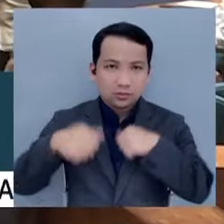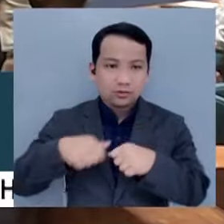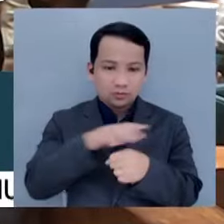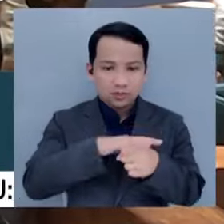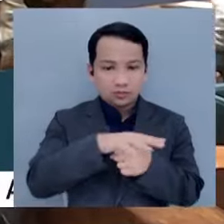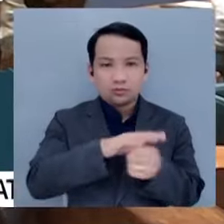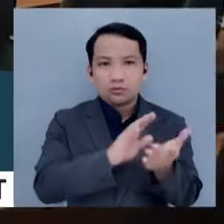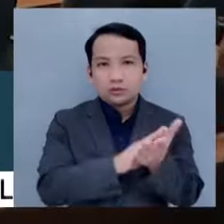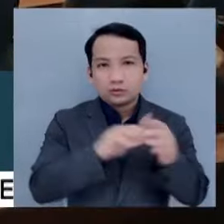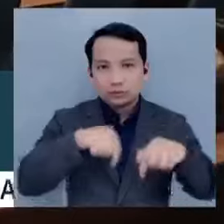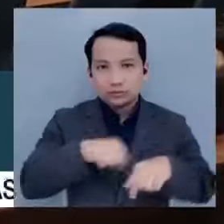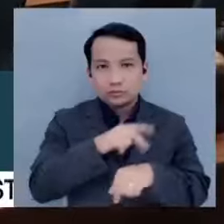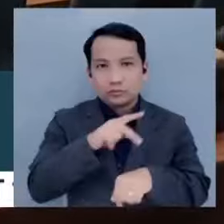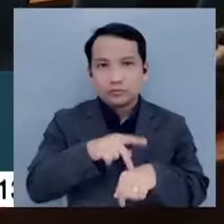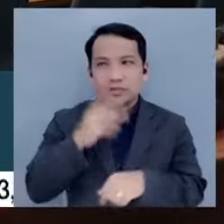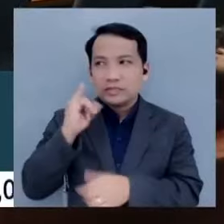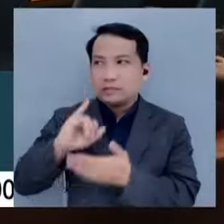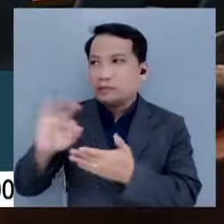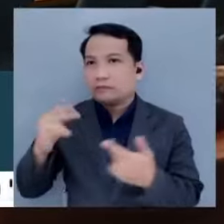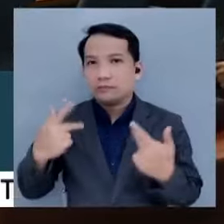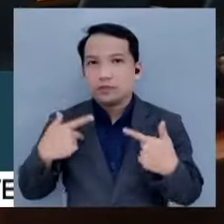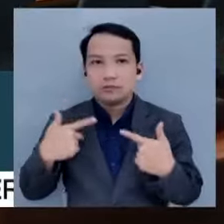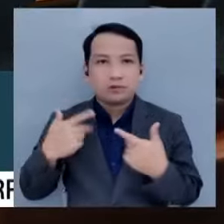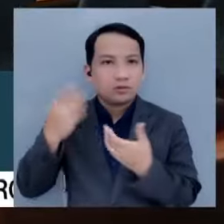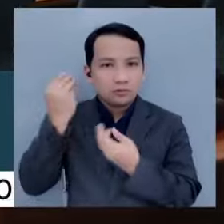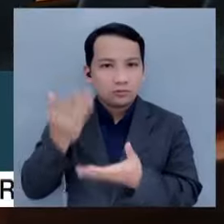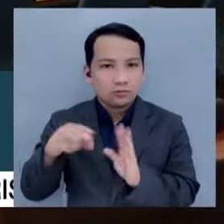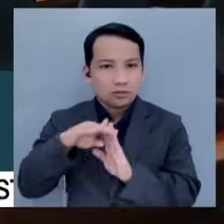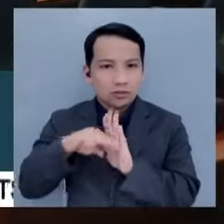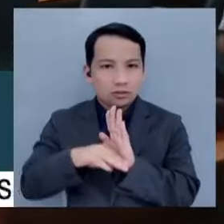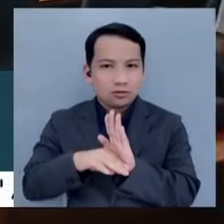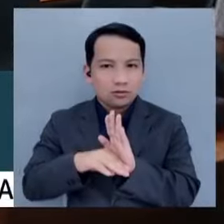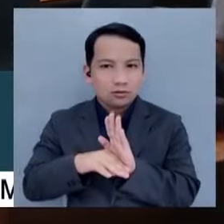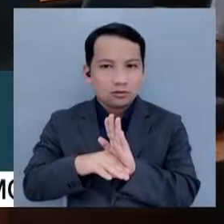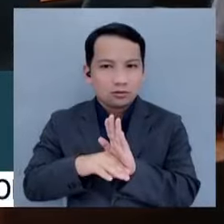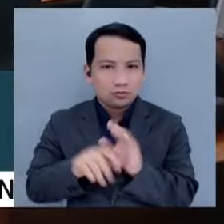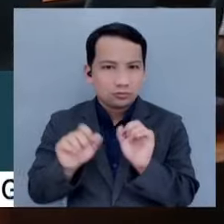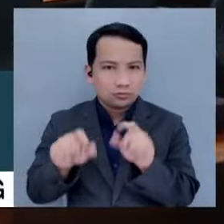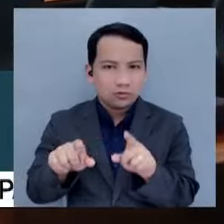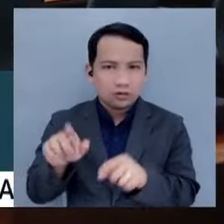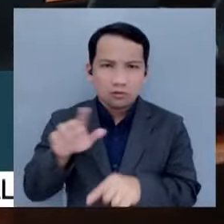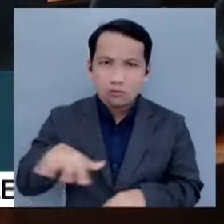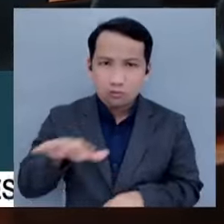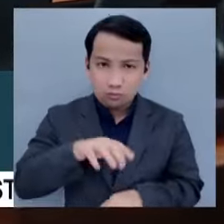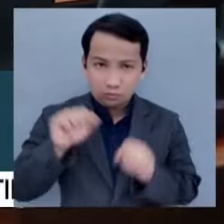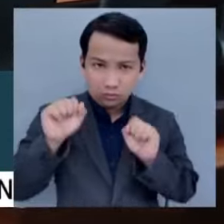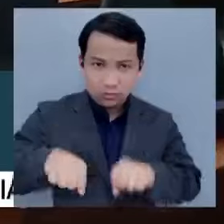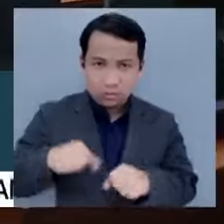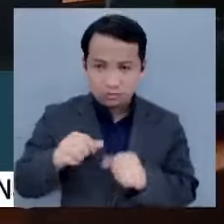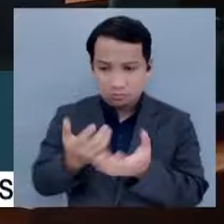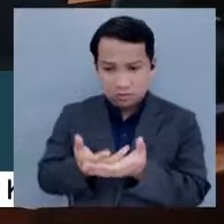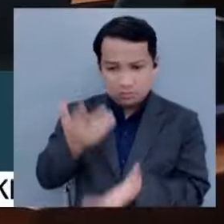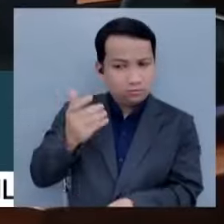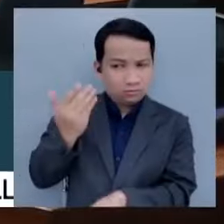because walang iniwan po yan na Ms. Carmina sa tindahan. Those who can afford, those who can buy,